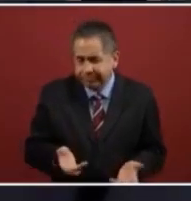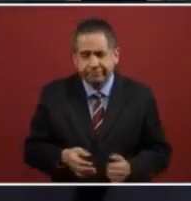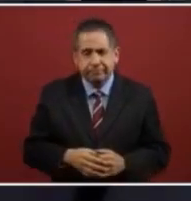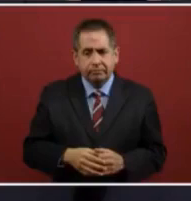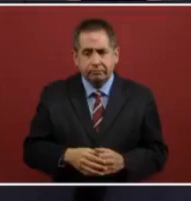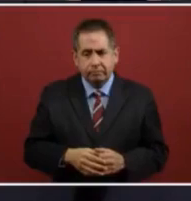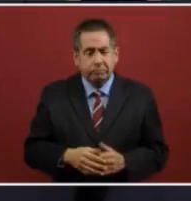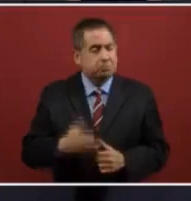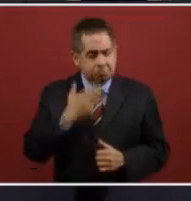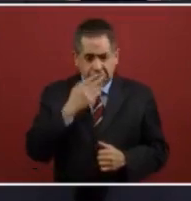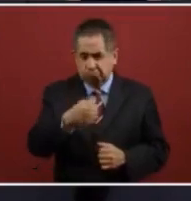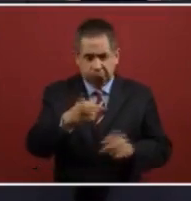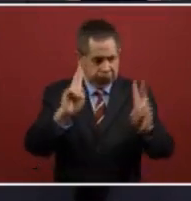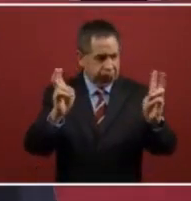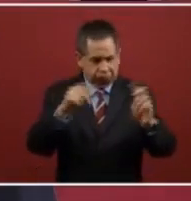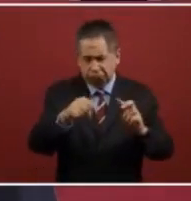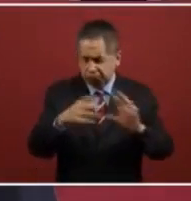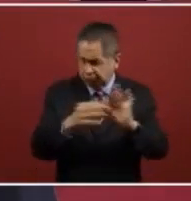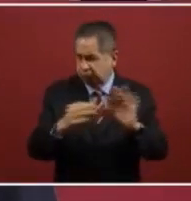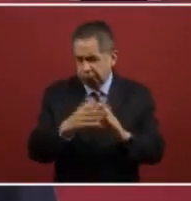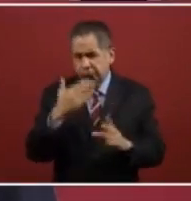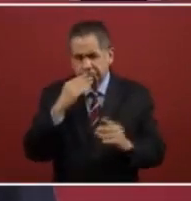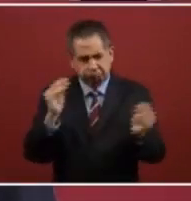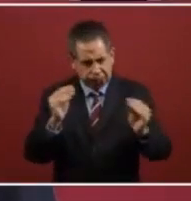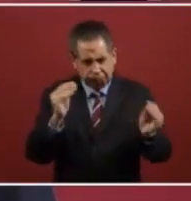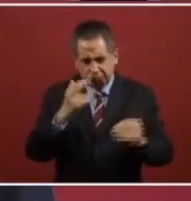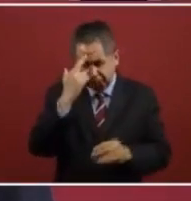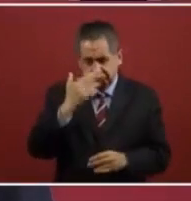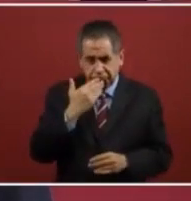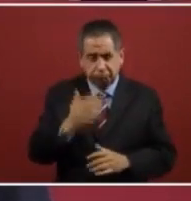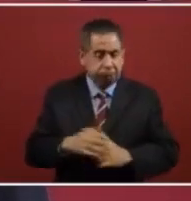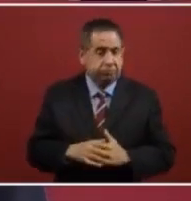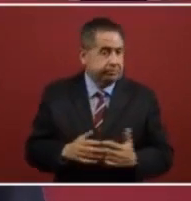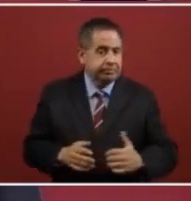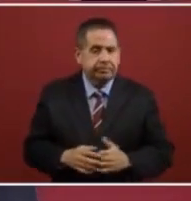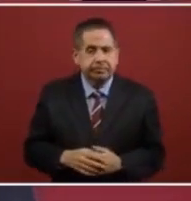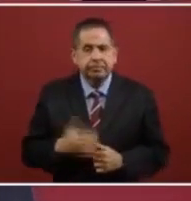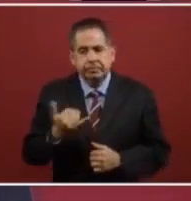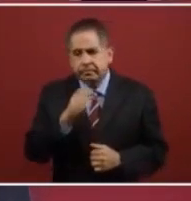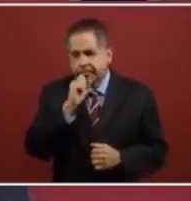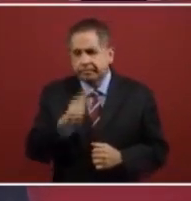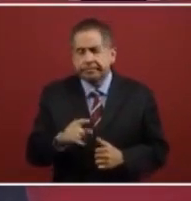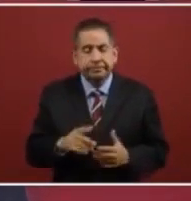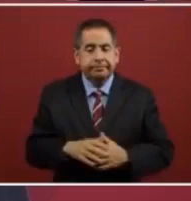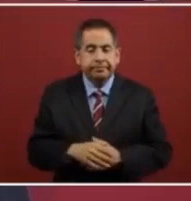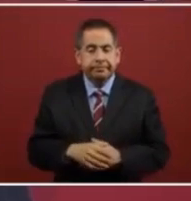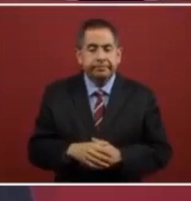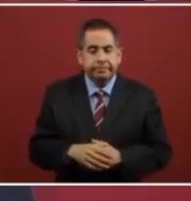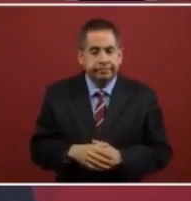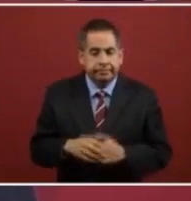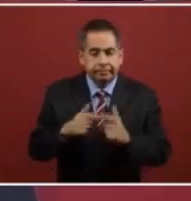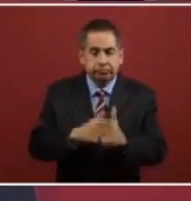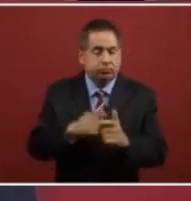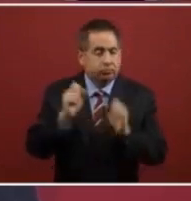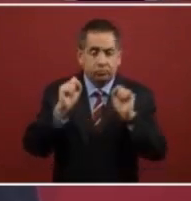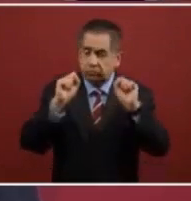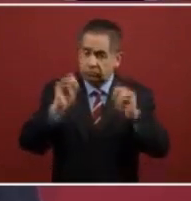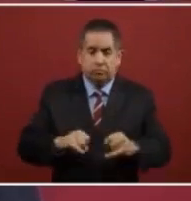Es bueno el tema. This is a good theme, Y es mantener el Estado